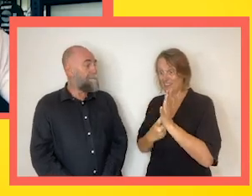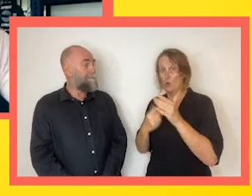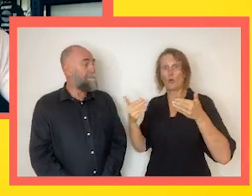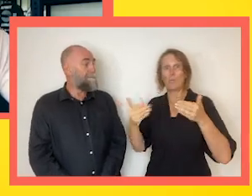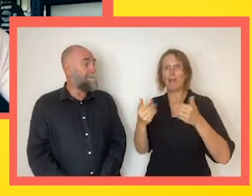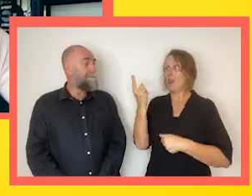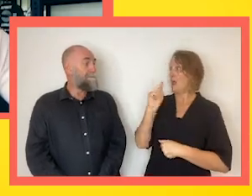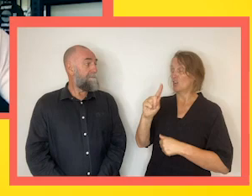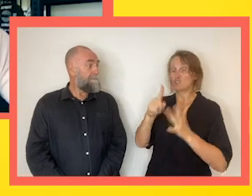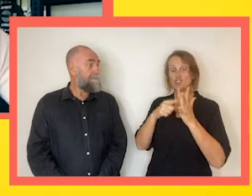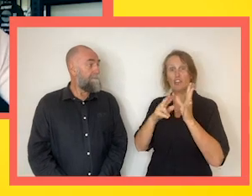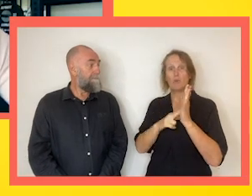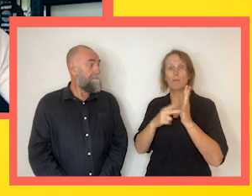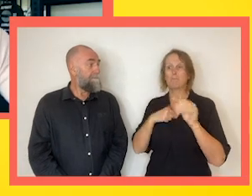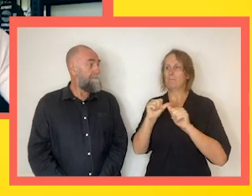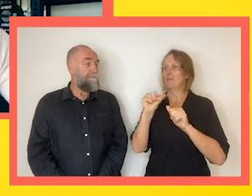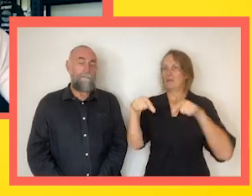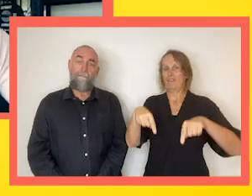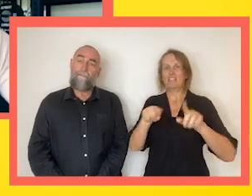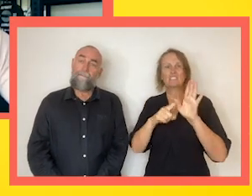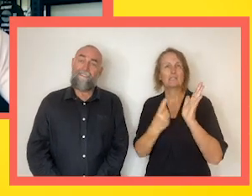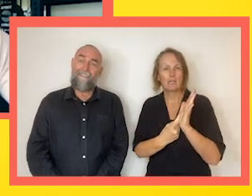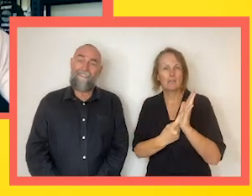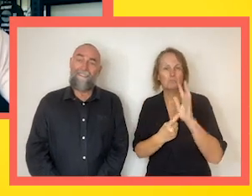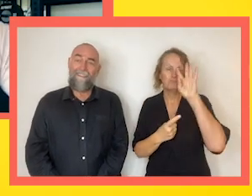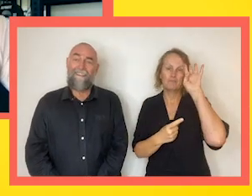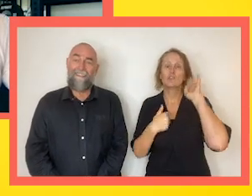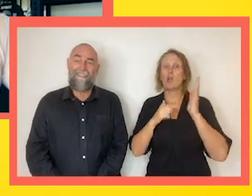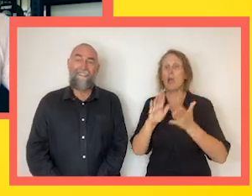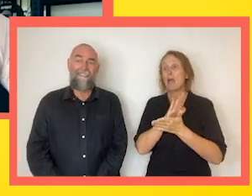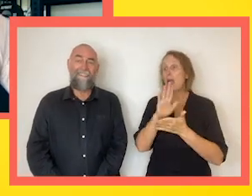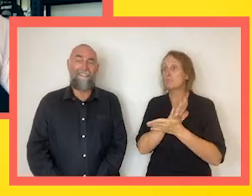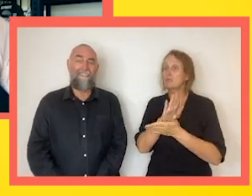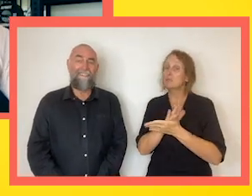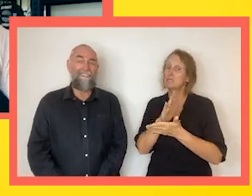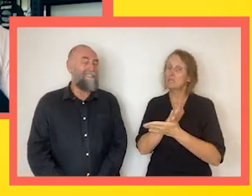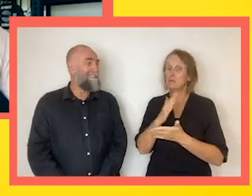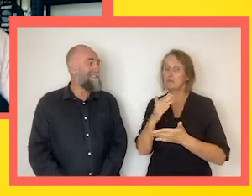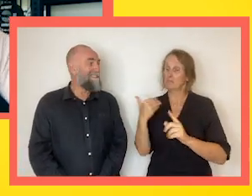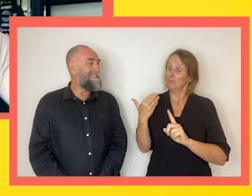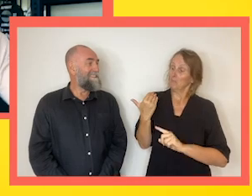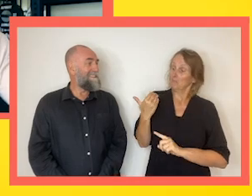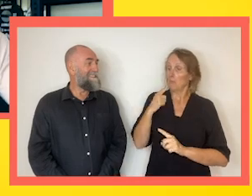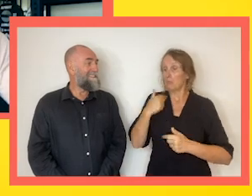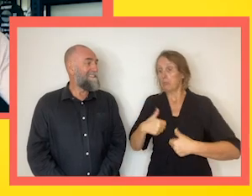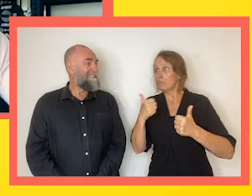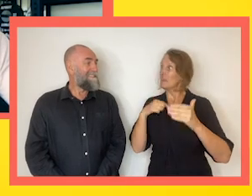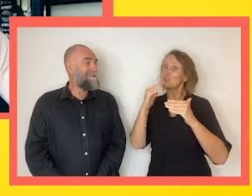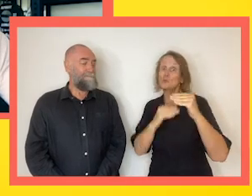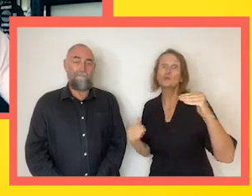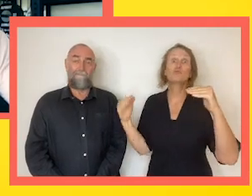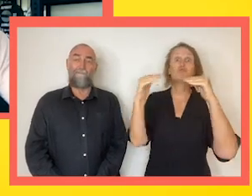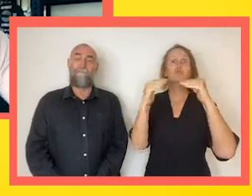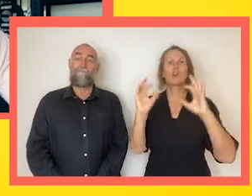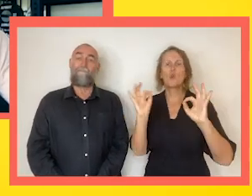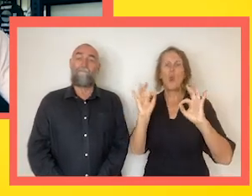last year. And we look at the results we got last year, and I was happy with how I performed. I don't think I was at the top elite of my